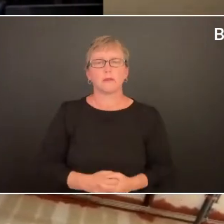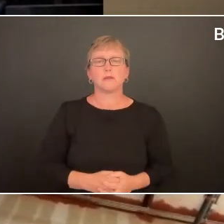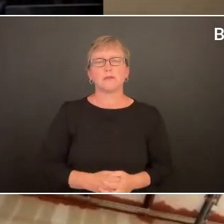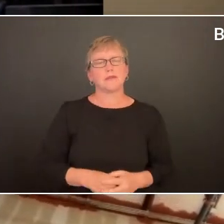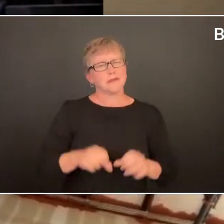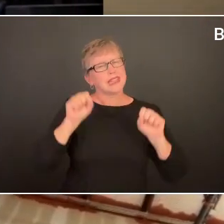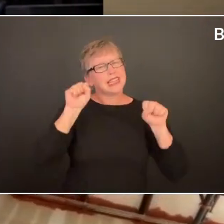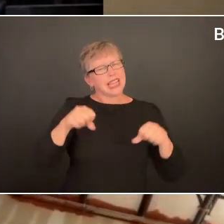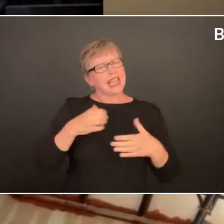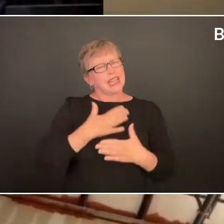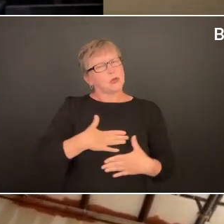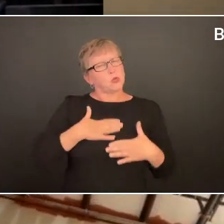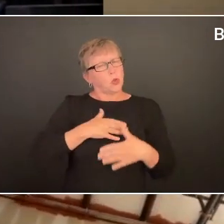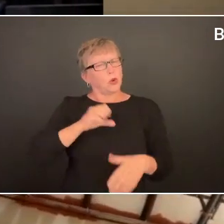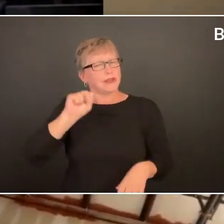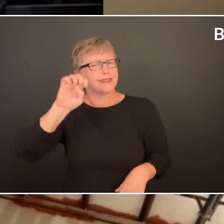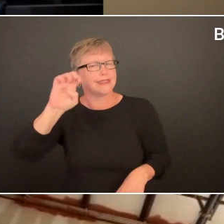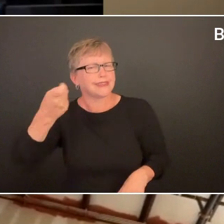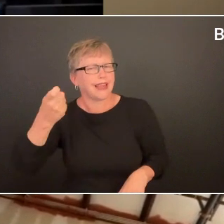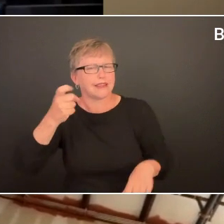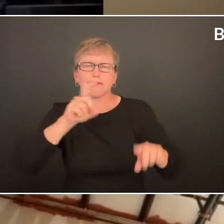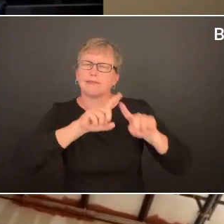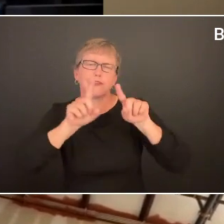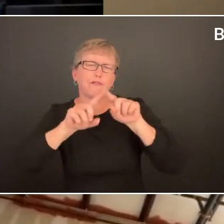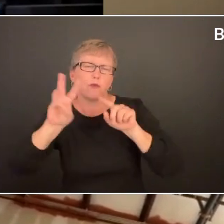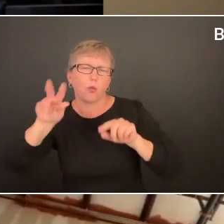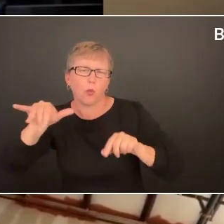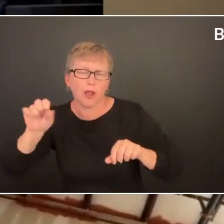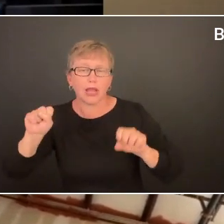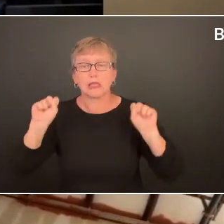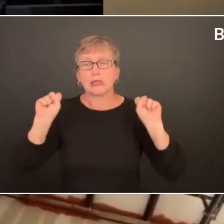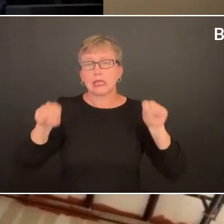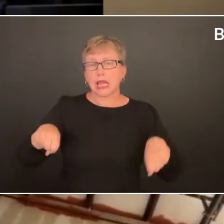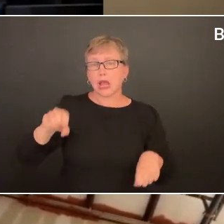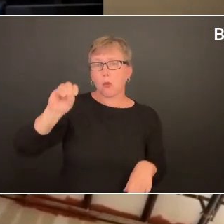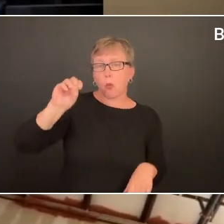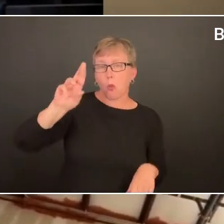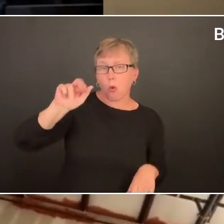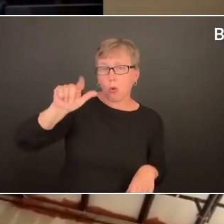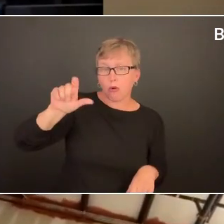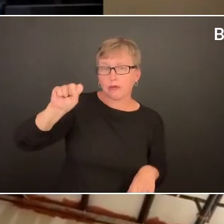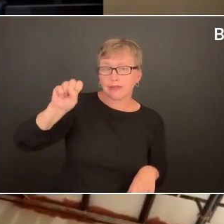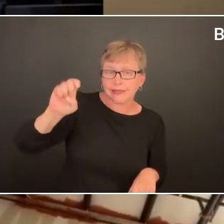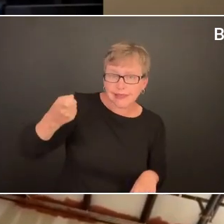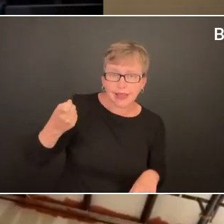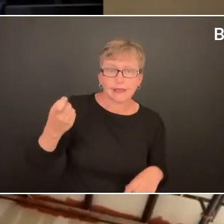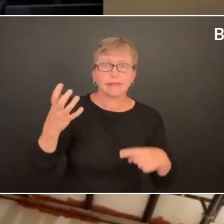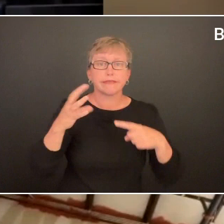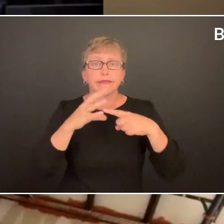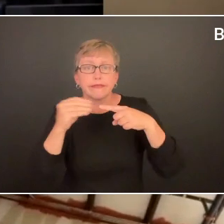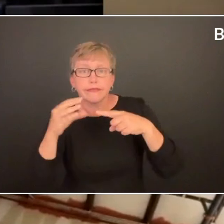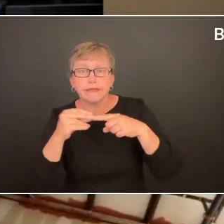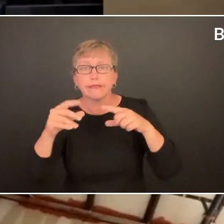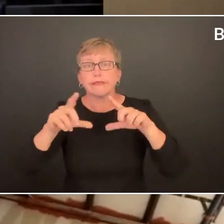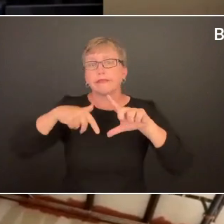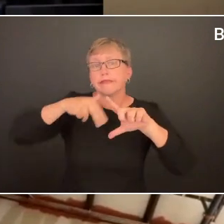intercourse. There's more to sex than having an orgasm. And it's that relational part. It's enjoying sex in